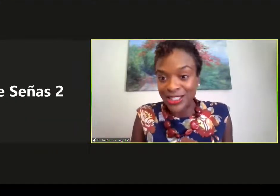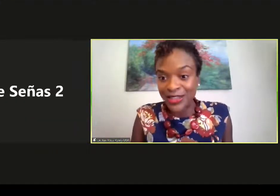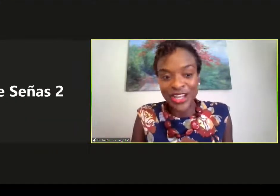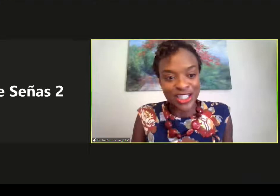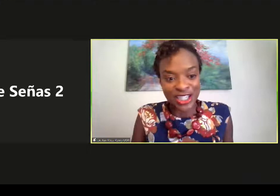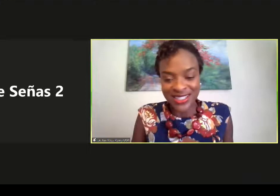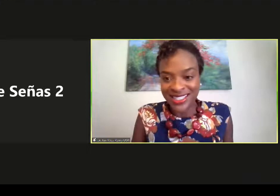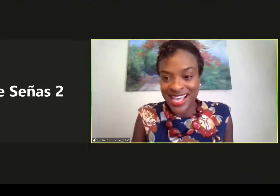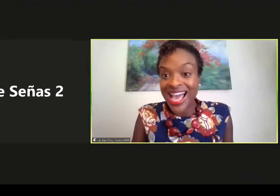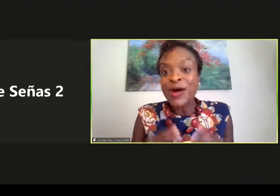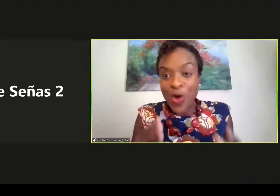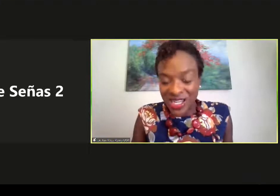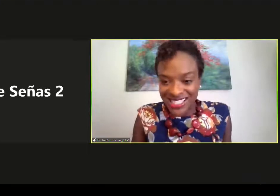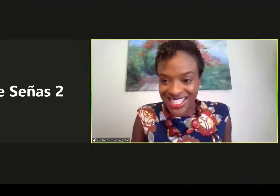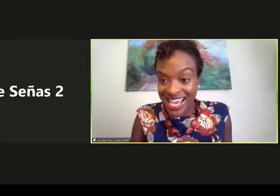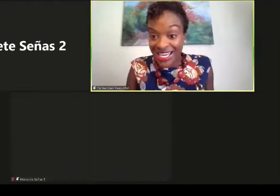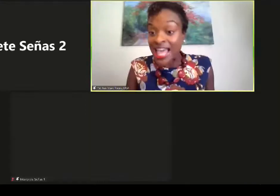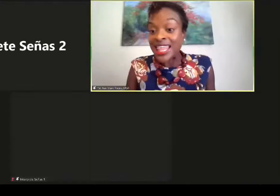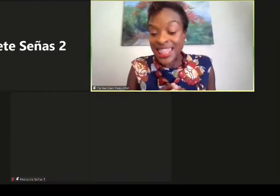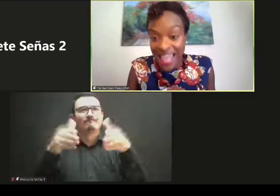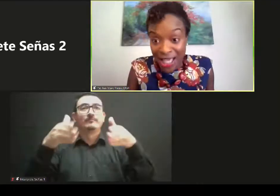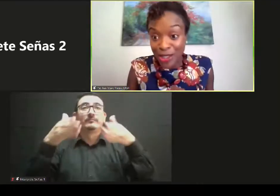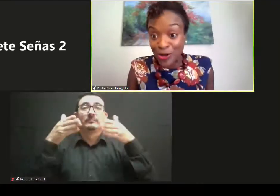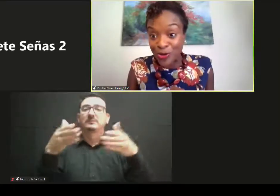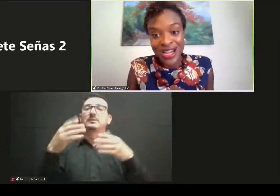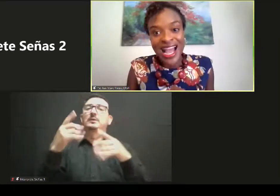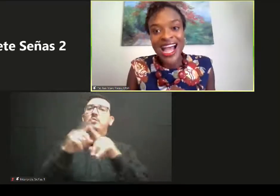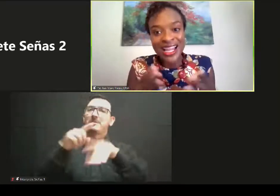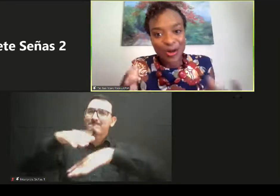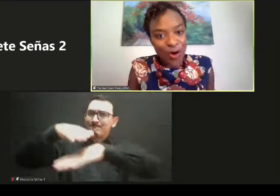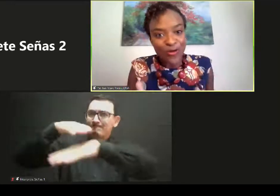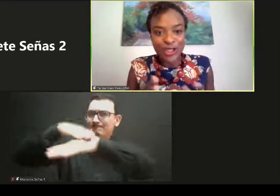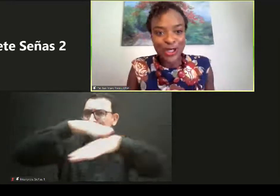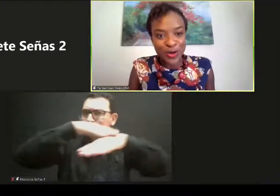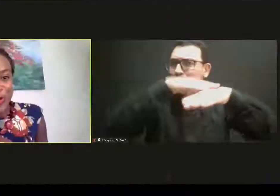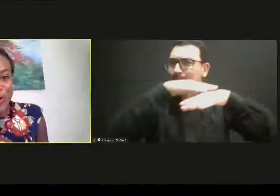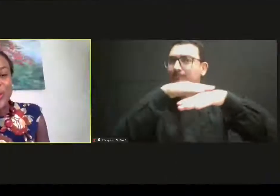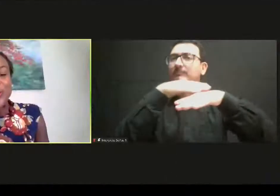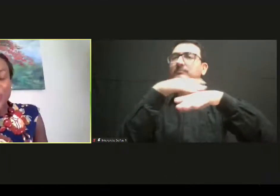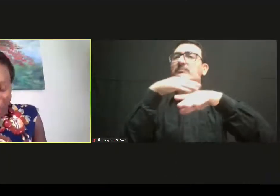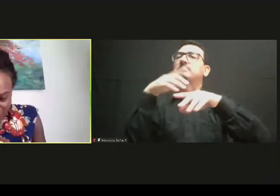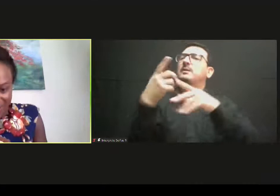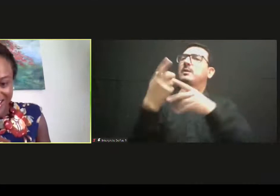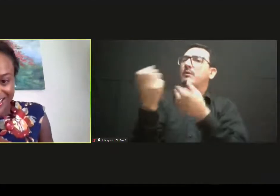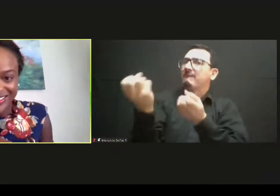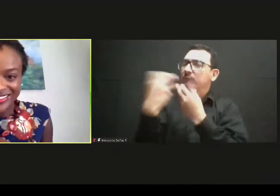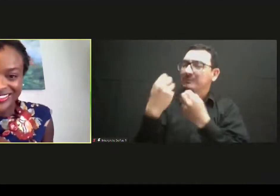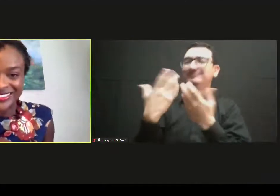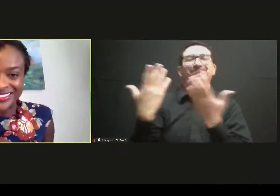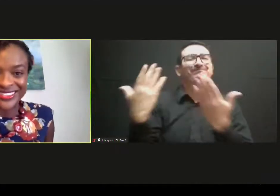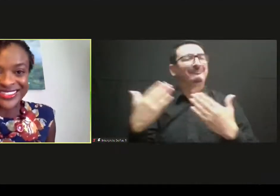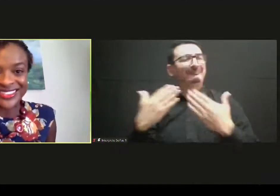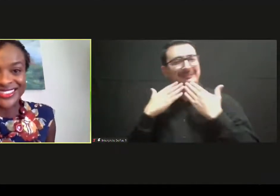and interventions. Once again, thank you, and over to you, moderator.